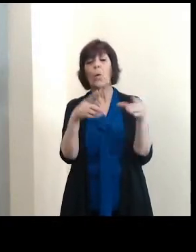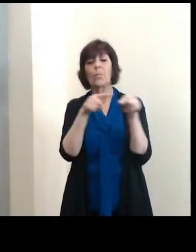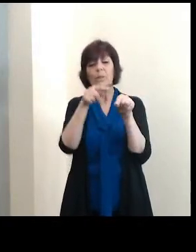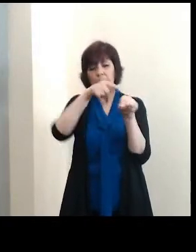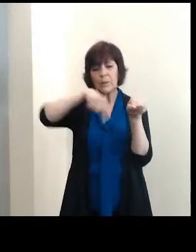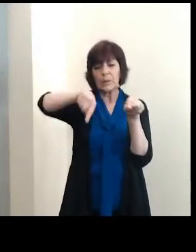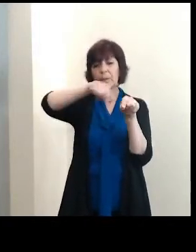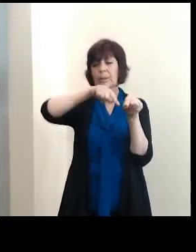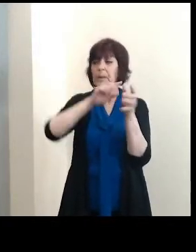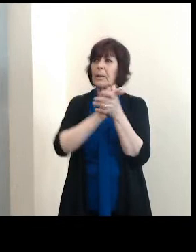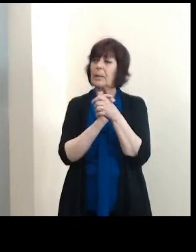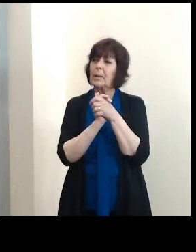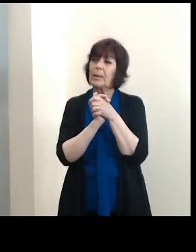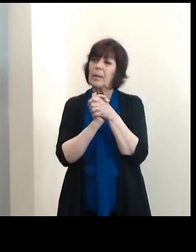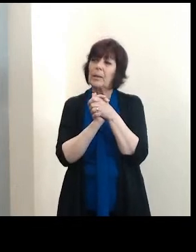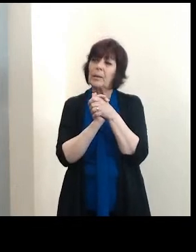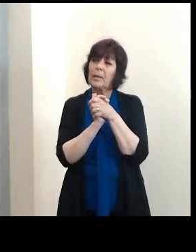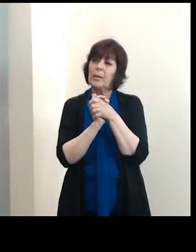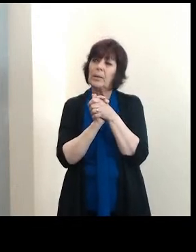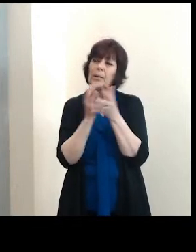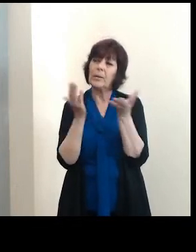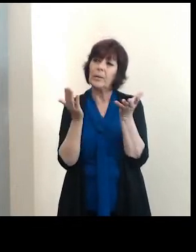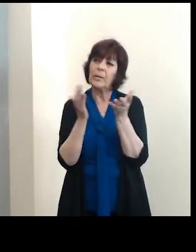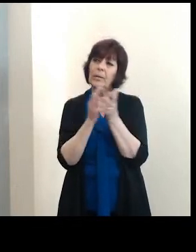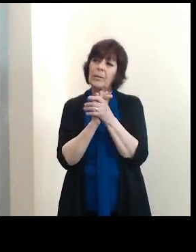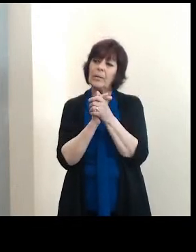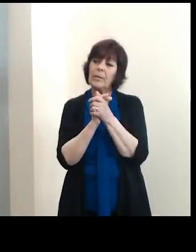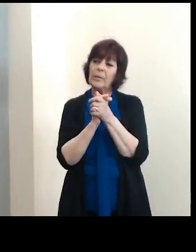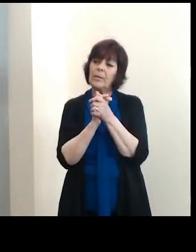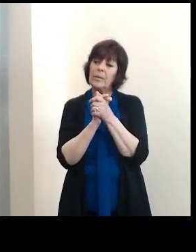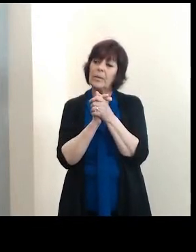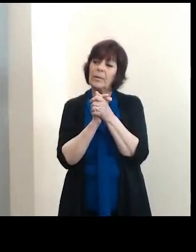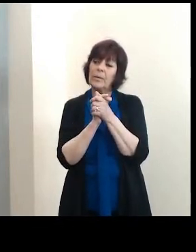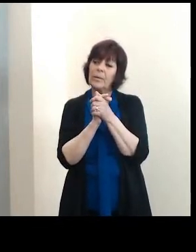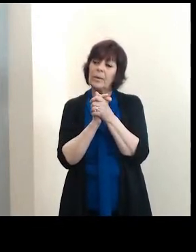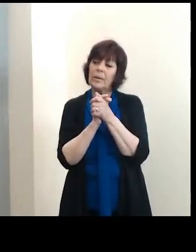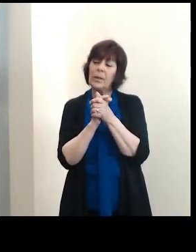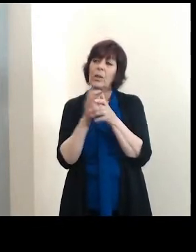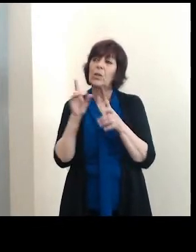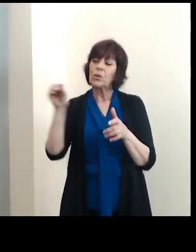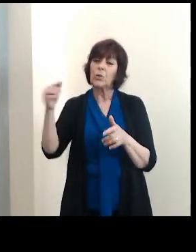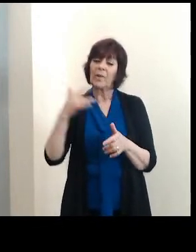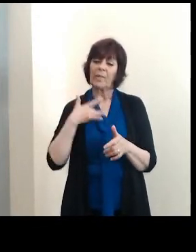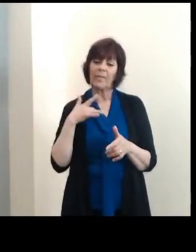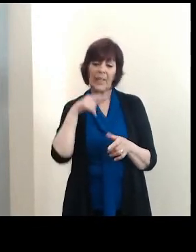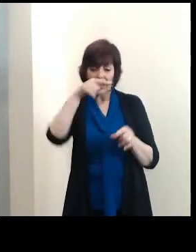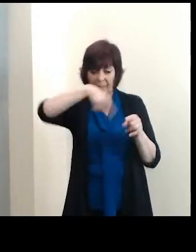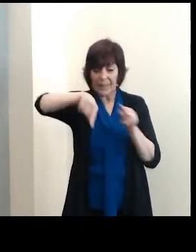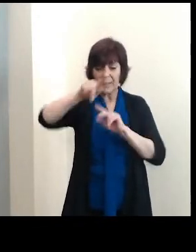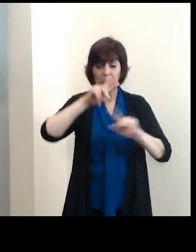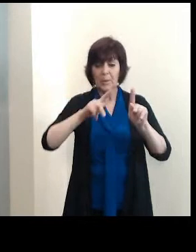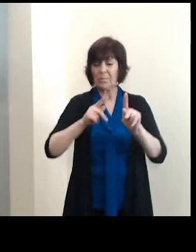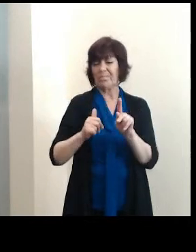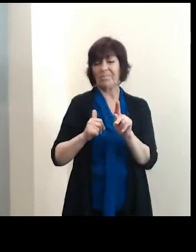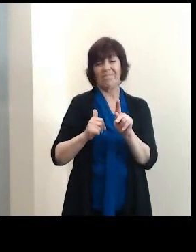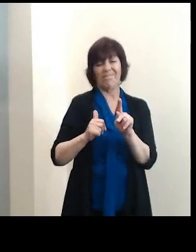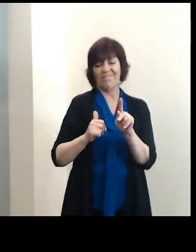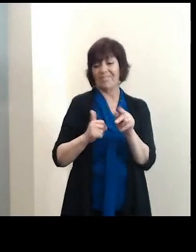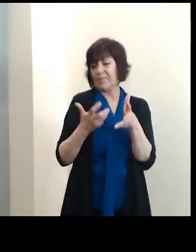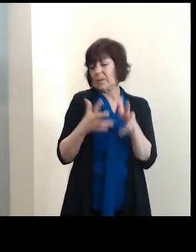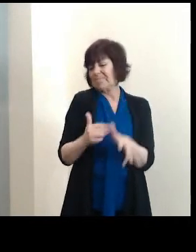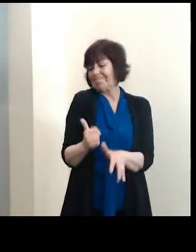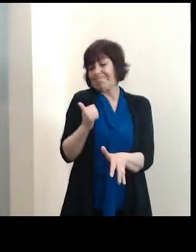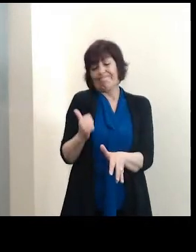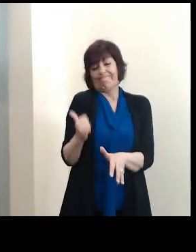County. So could vaccine hesitancy be part of the reason, or a majority